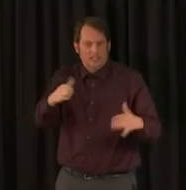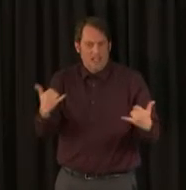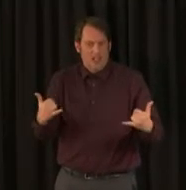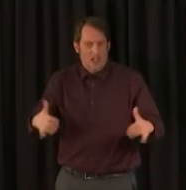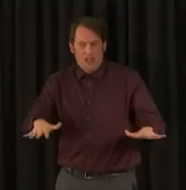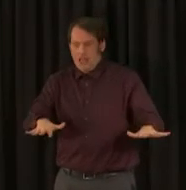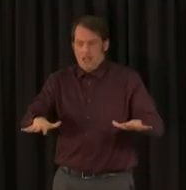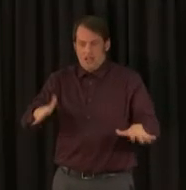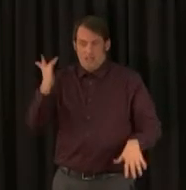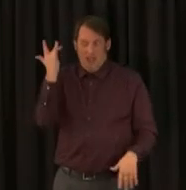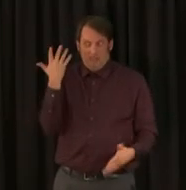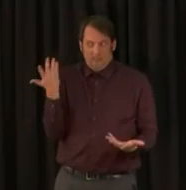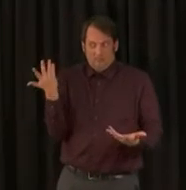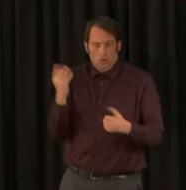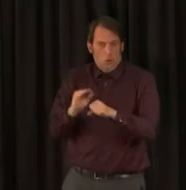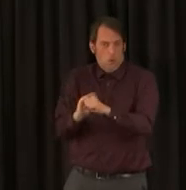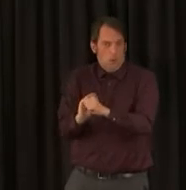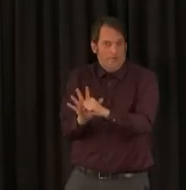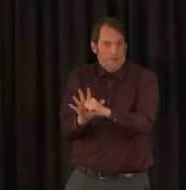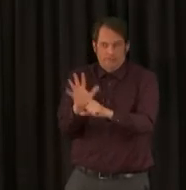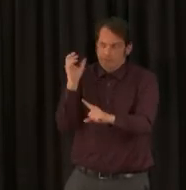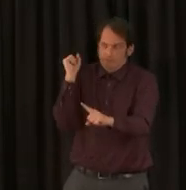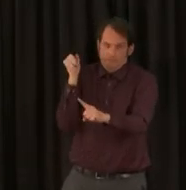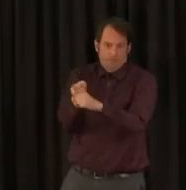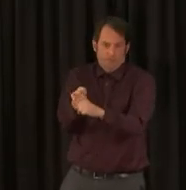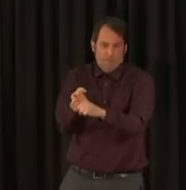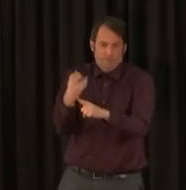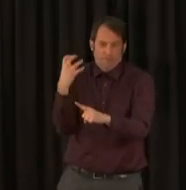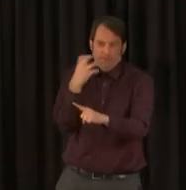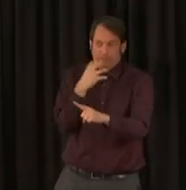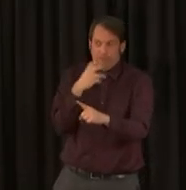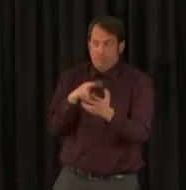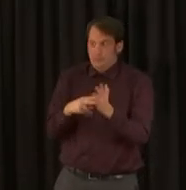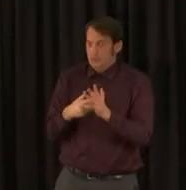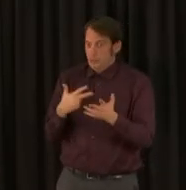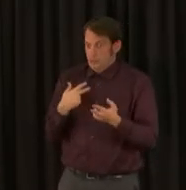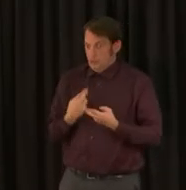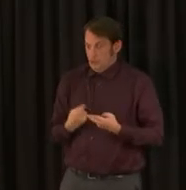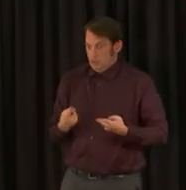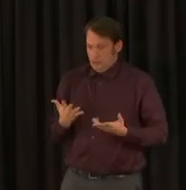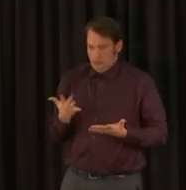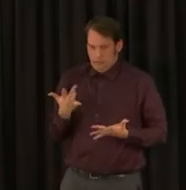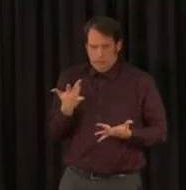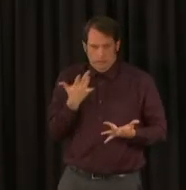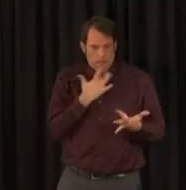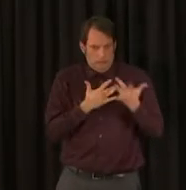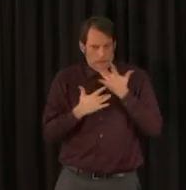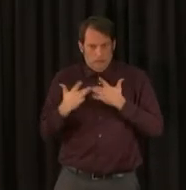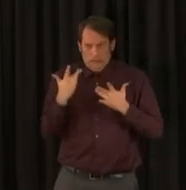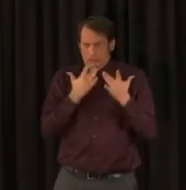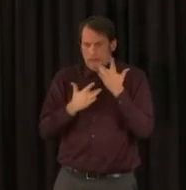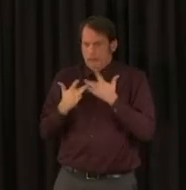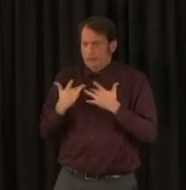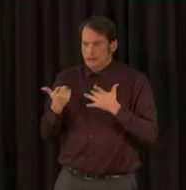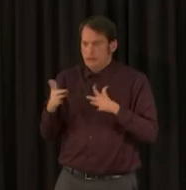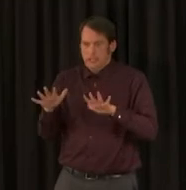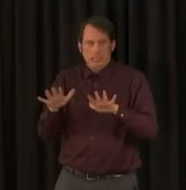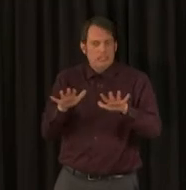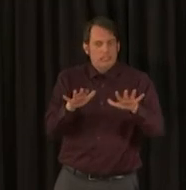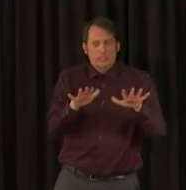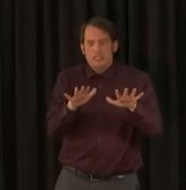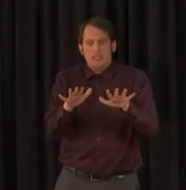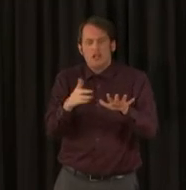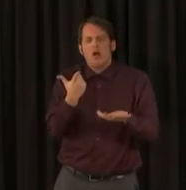imagine, and probably come to you really just looking for advice and answers. But I wonder if you might give